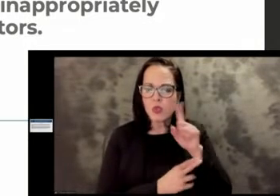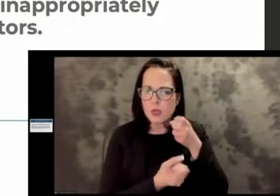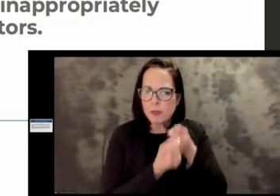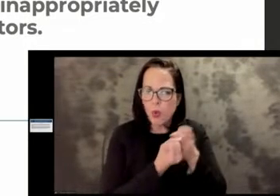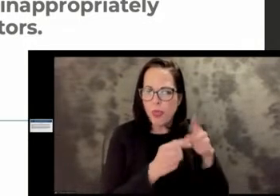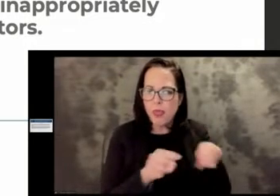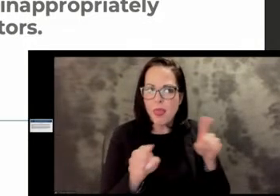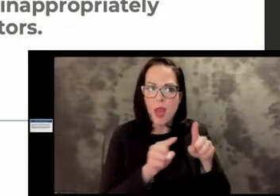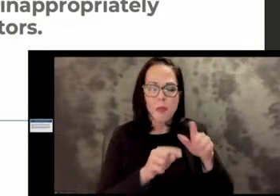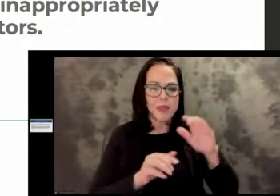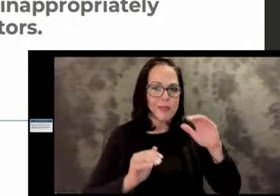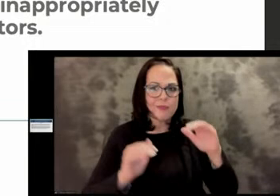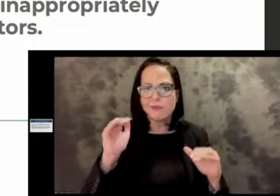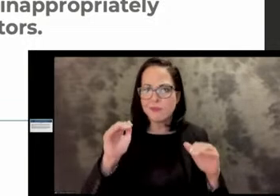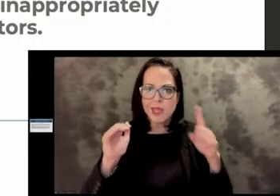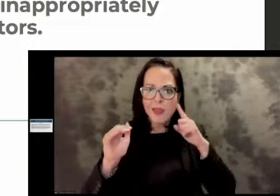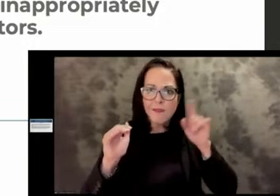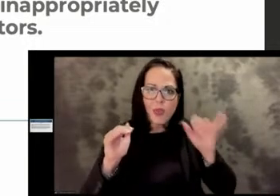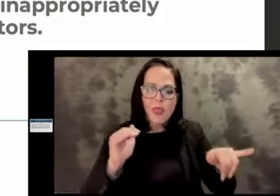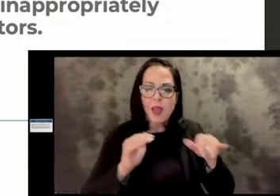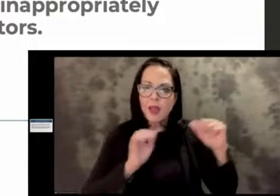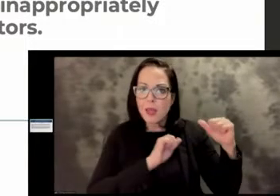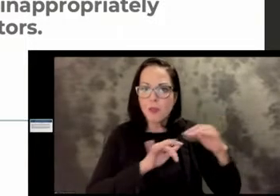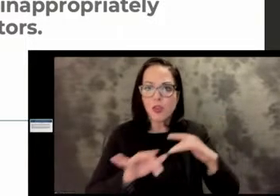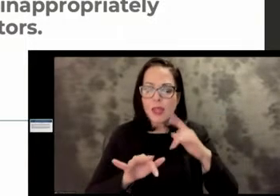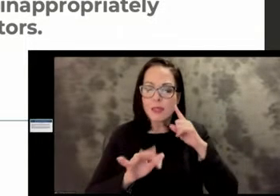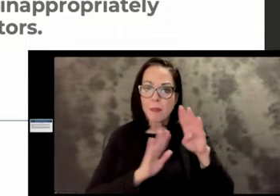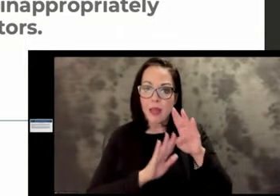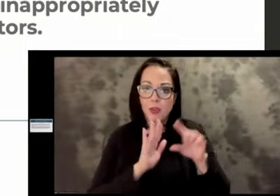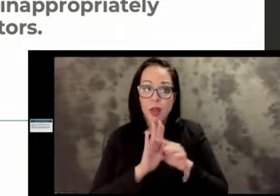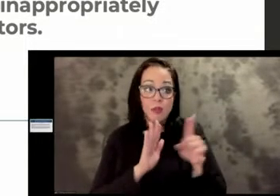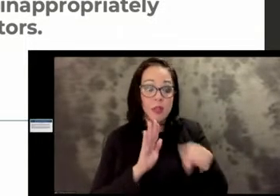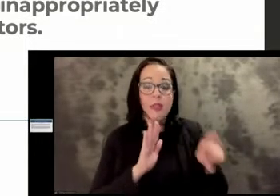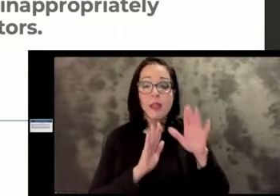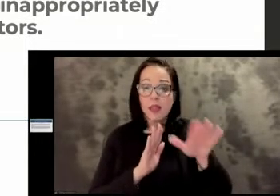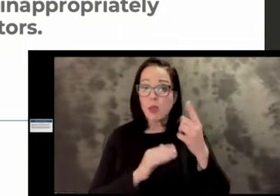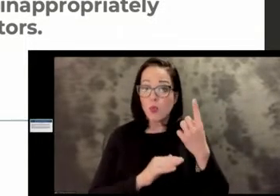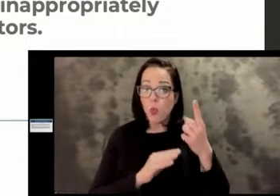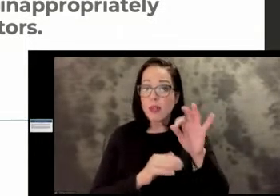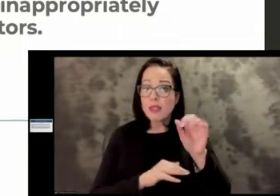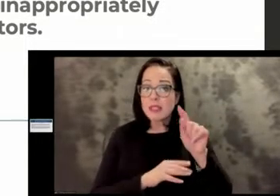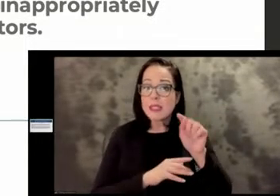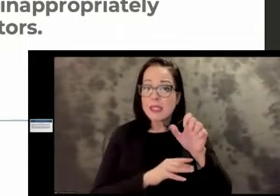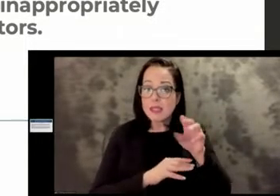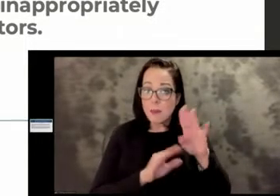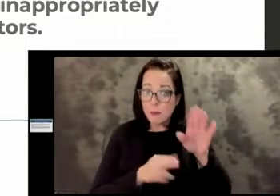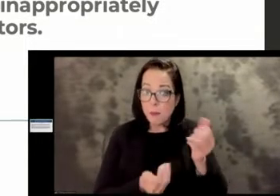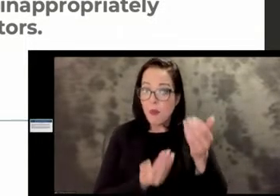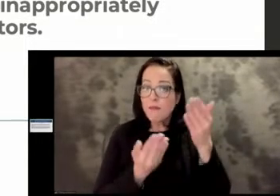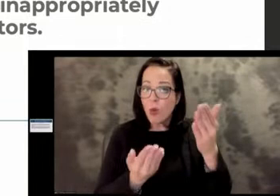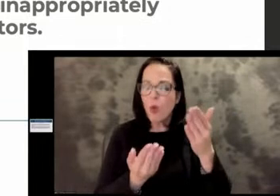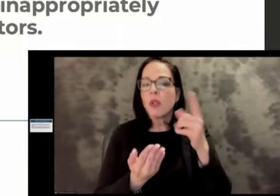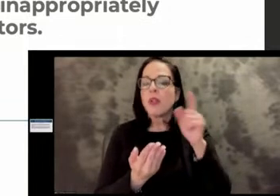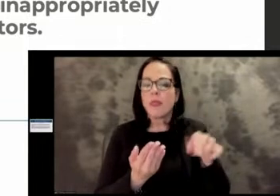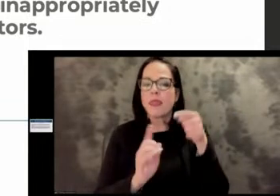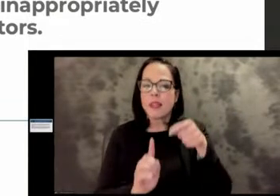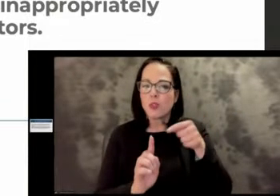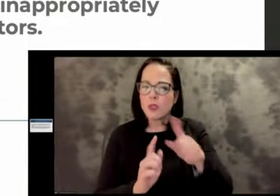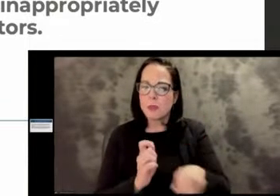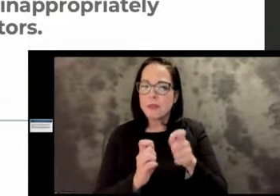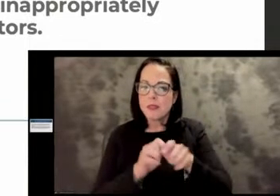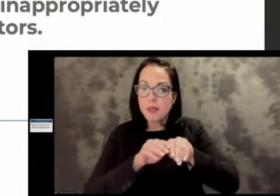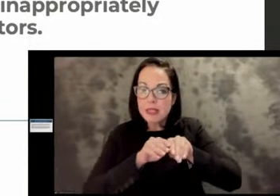from immigrant backgrounds. So this builds on one of the recommendations that Tim put forward. And this one speaks specifically to the distribution of